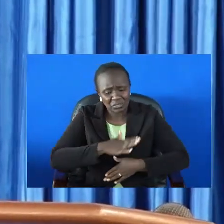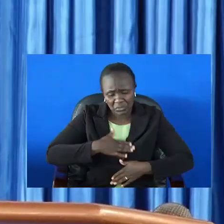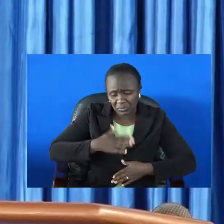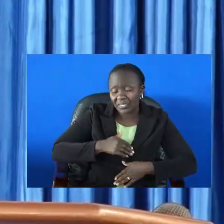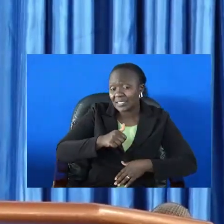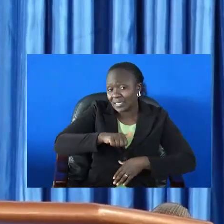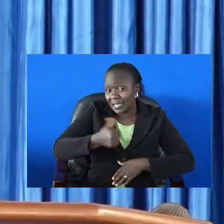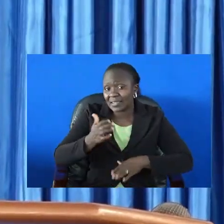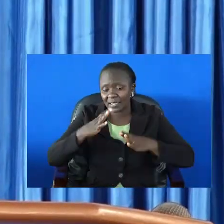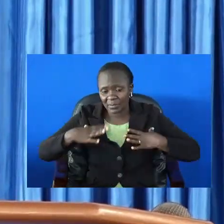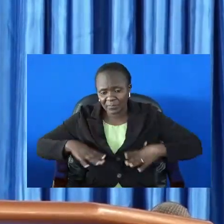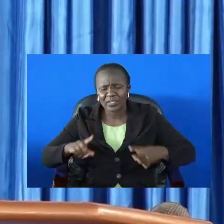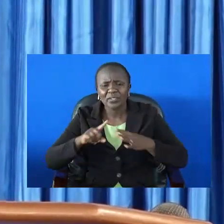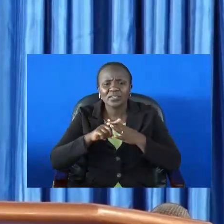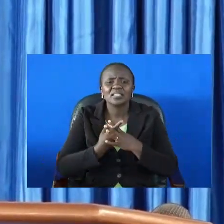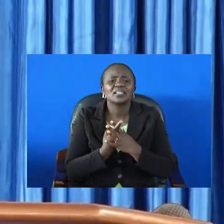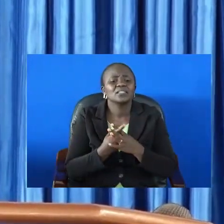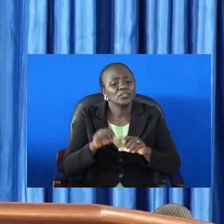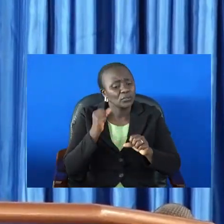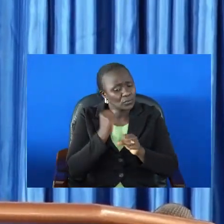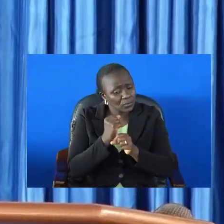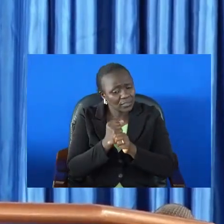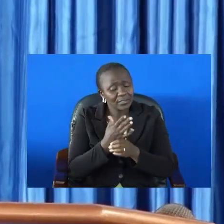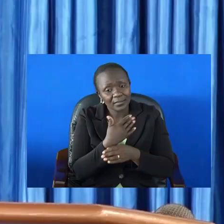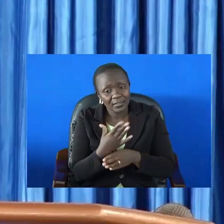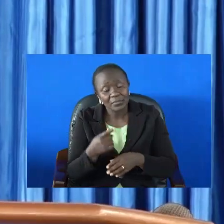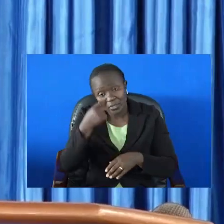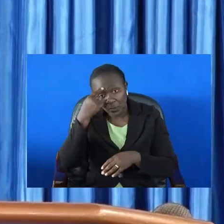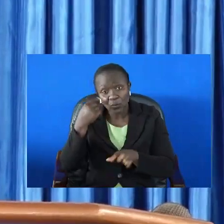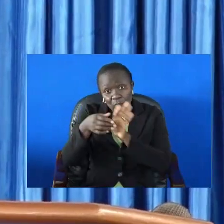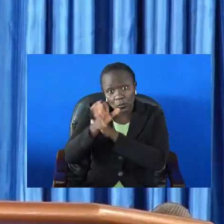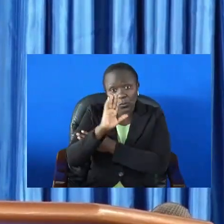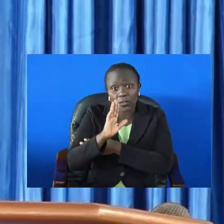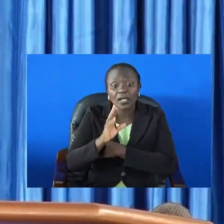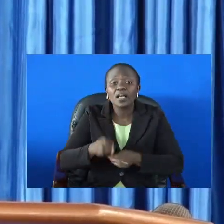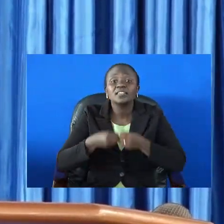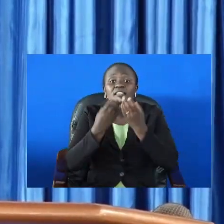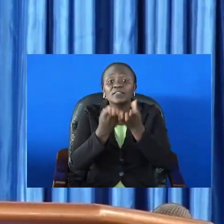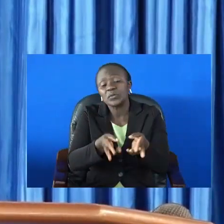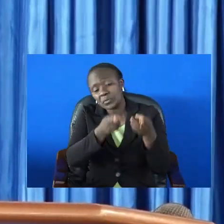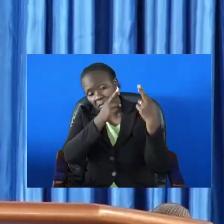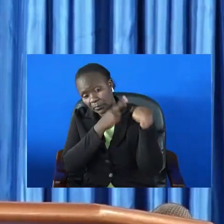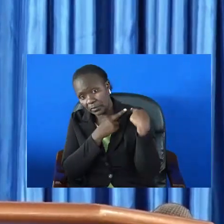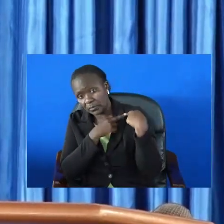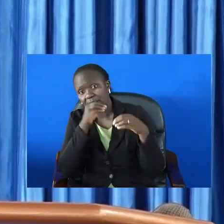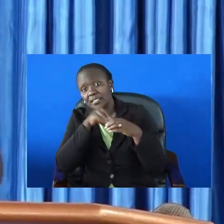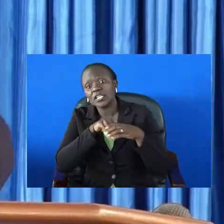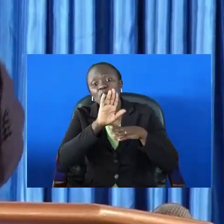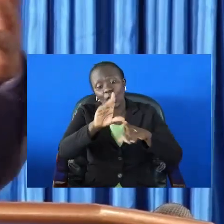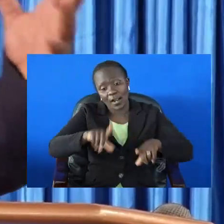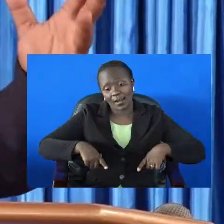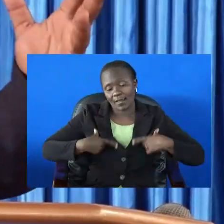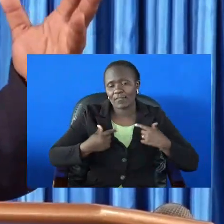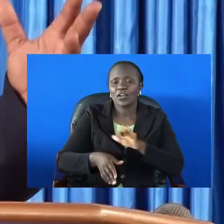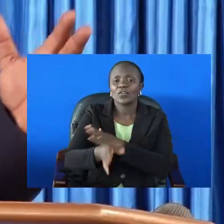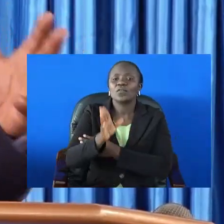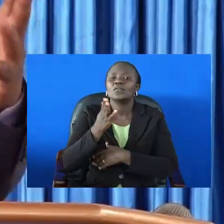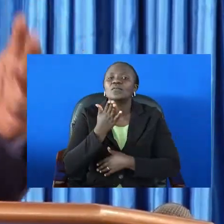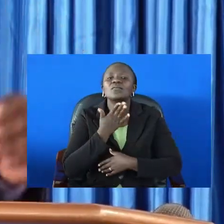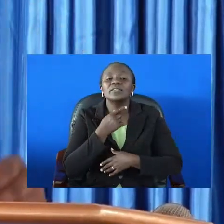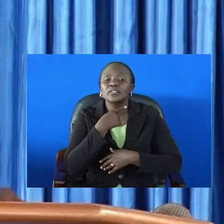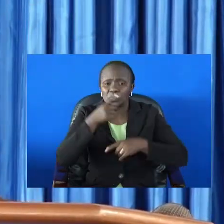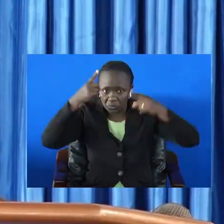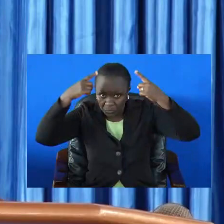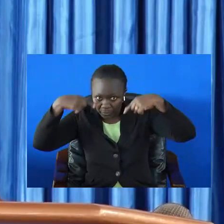people. You begin to do things because God has an assignment for your life. And God wants you to prosper